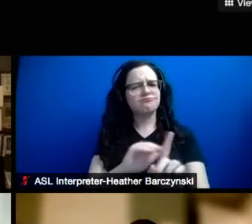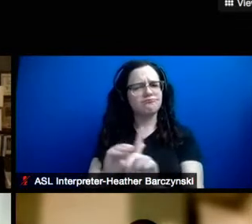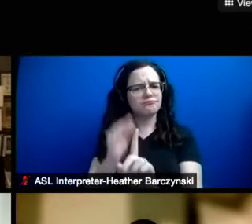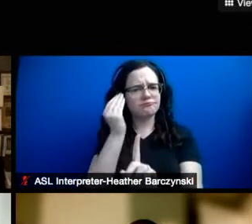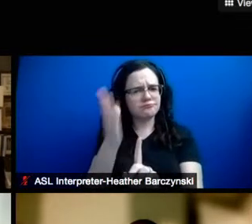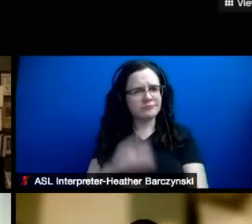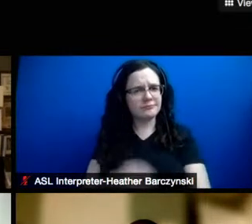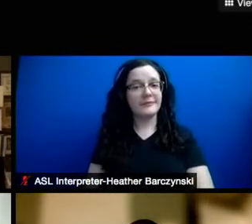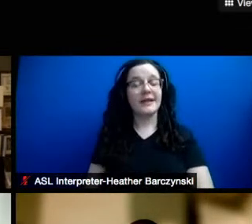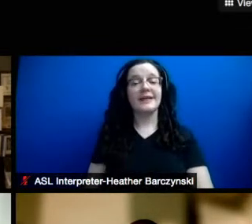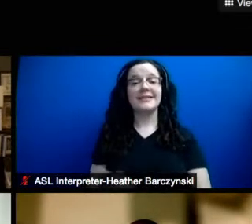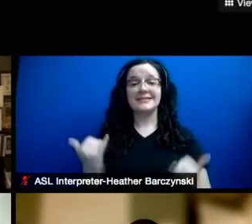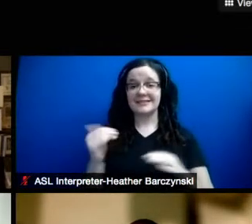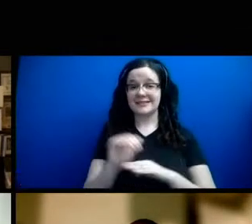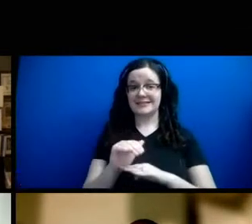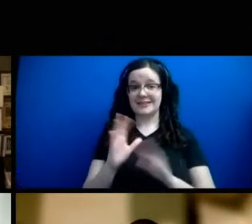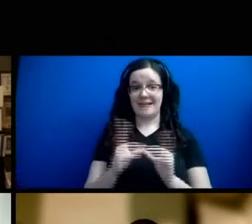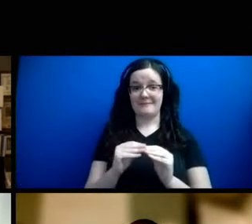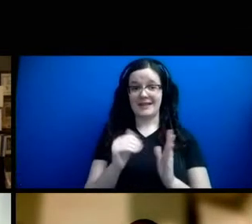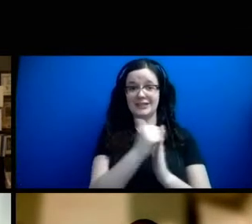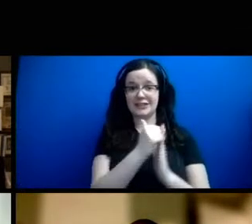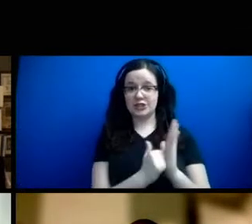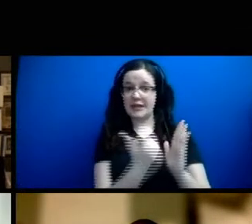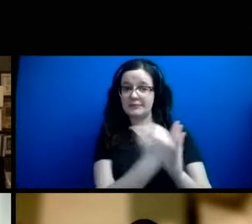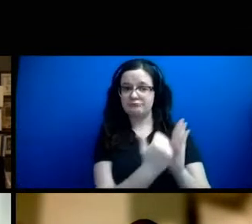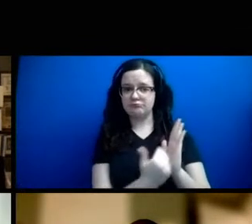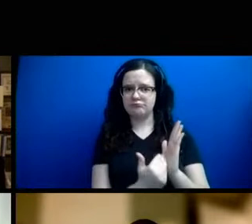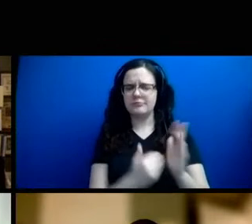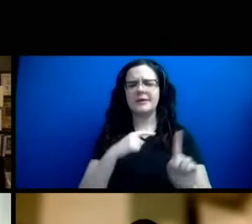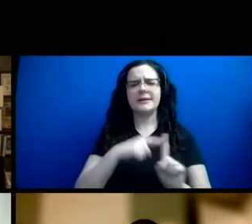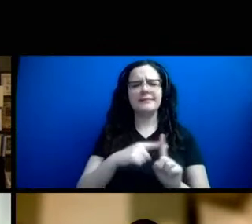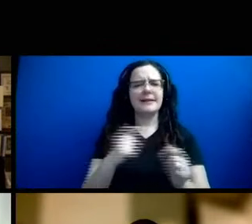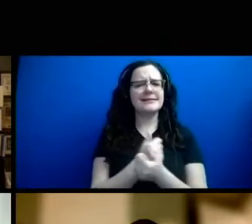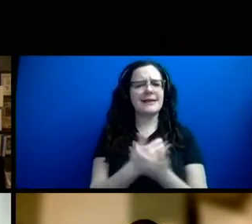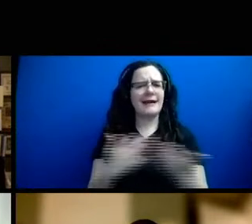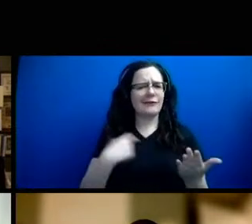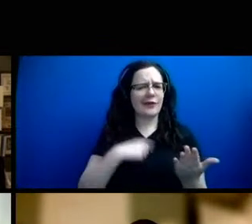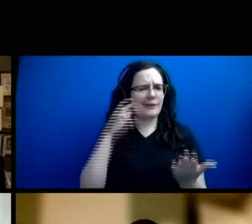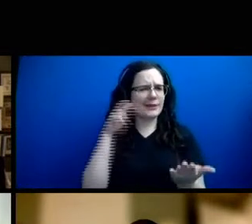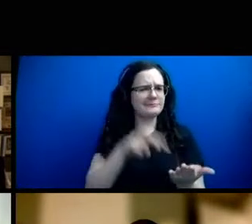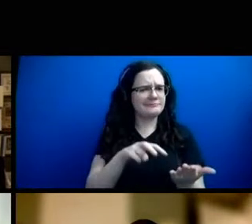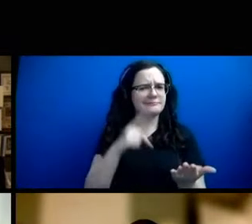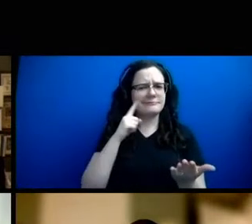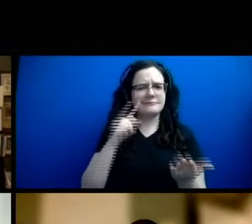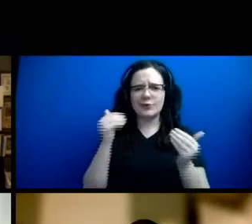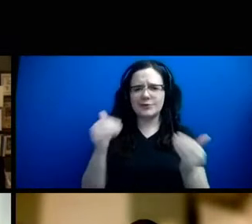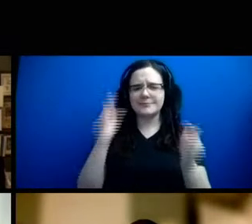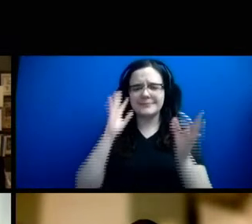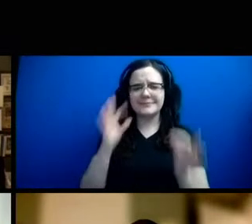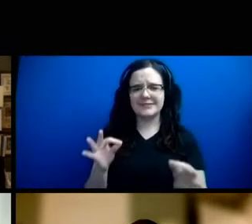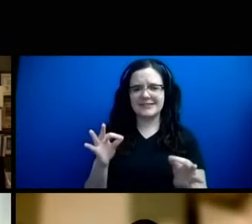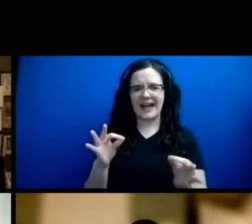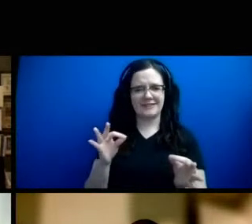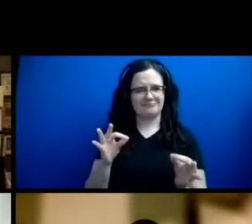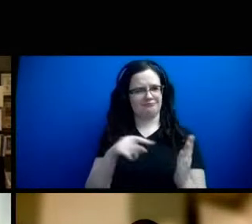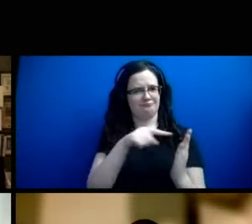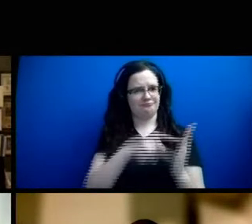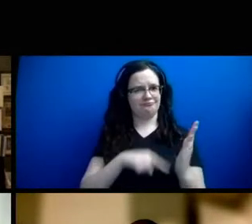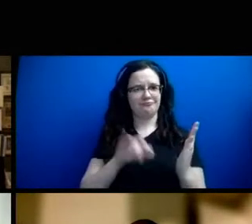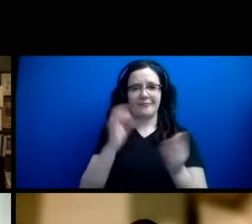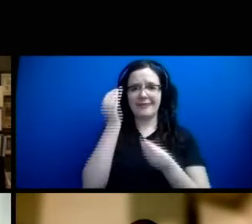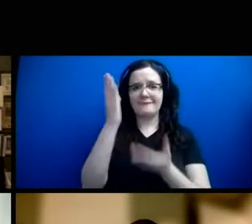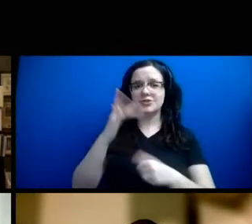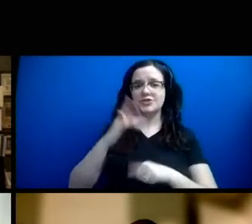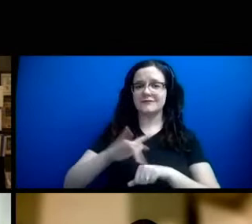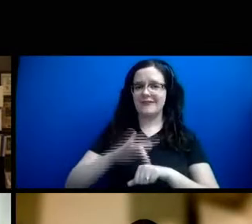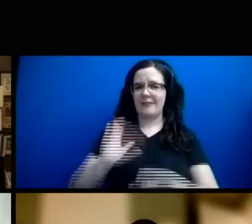the agenda for tonight's meeting, as well as all the materials we're looking at in making decisions tonight, all are available